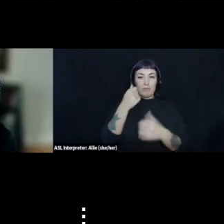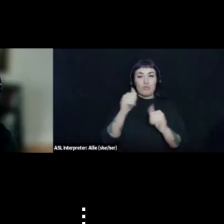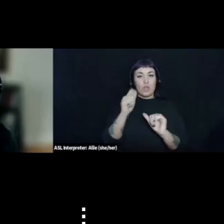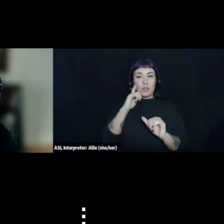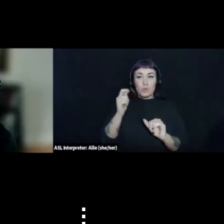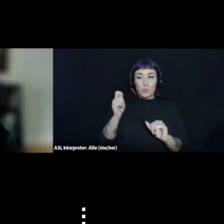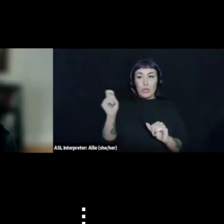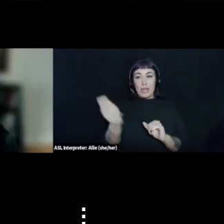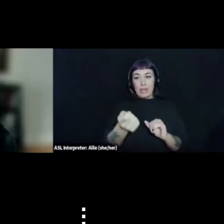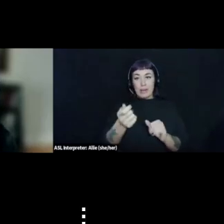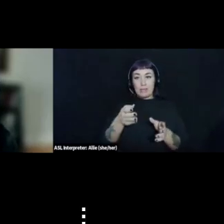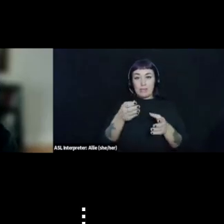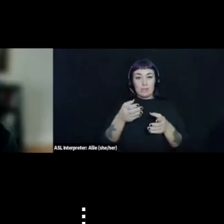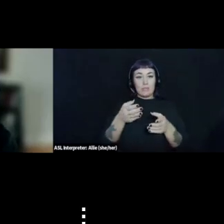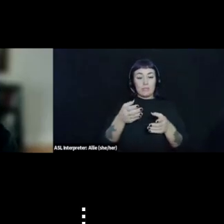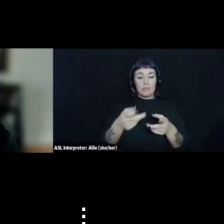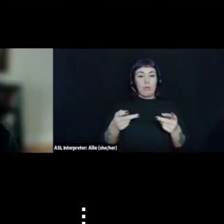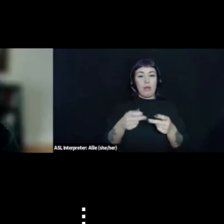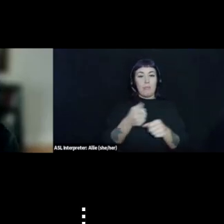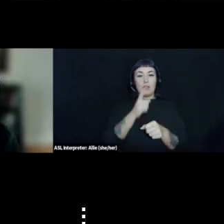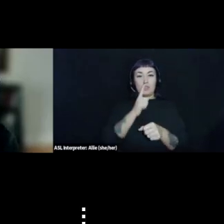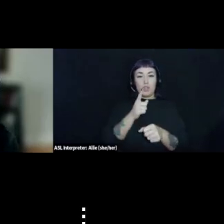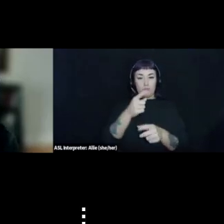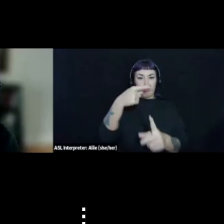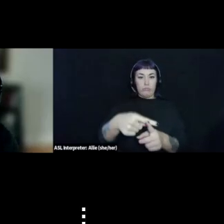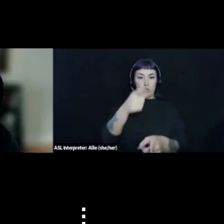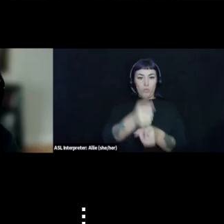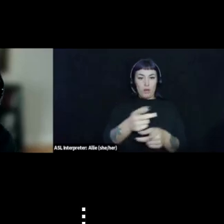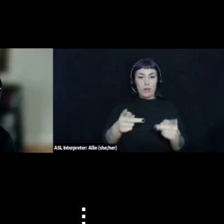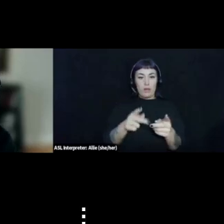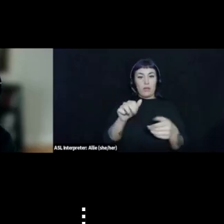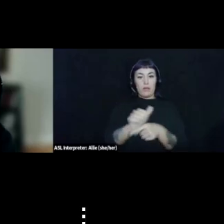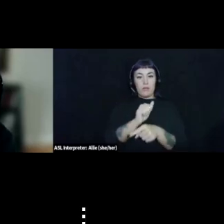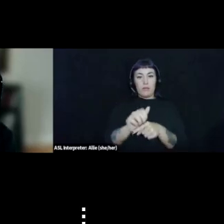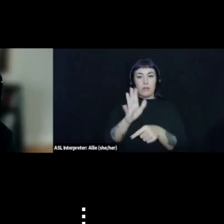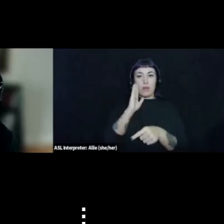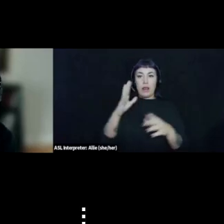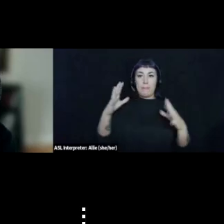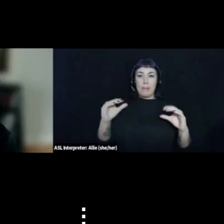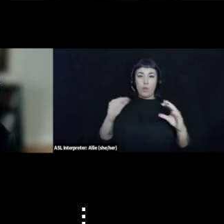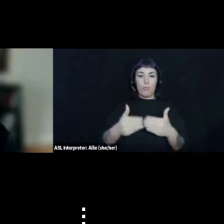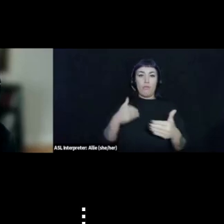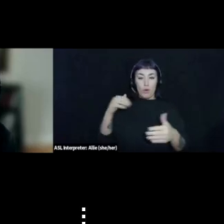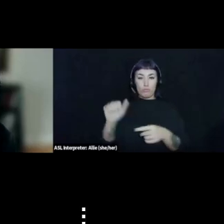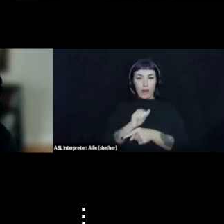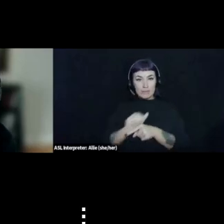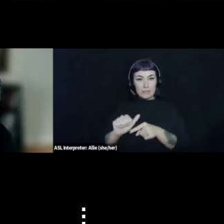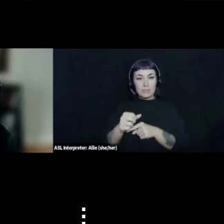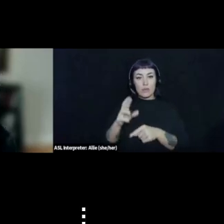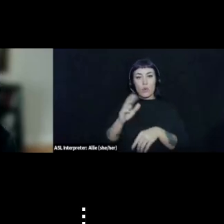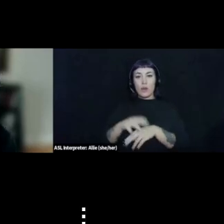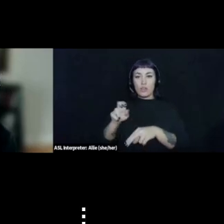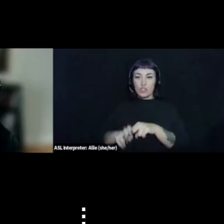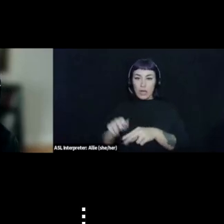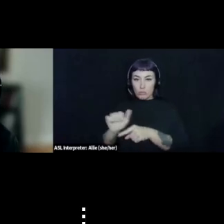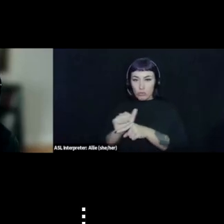to hit a spot, we want to make sure that we get that spot. So you could practice your aim on a pillow beforehand. You could practice it on a